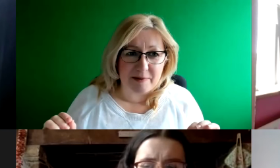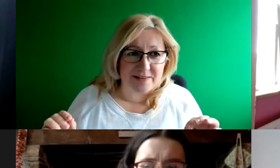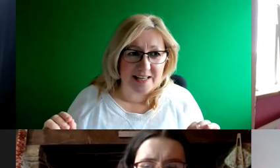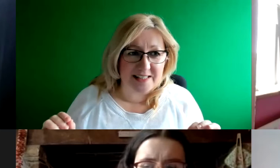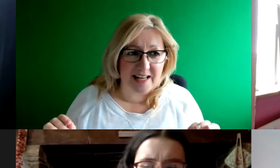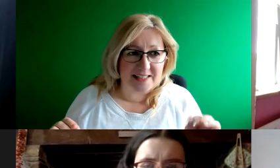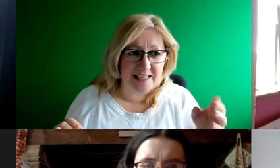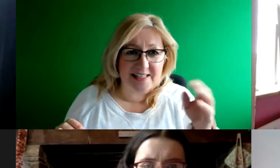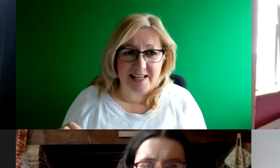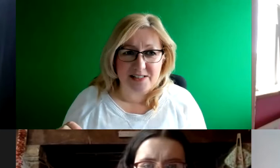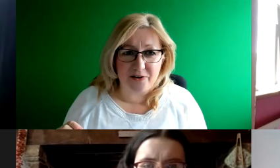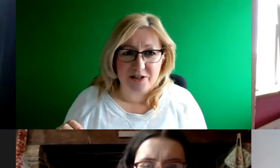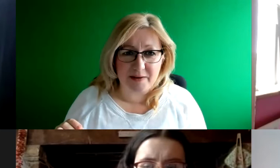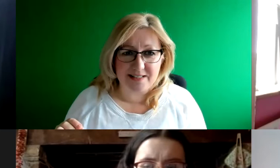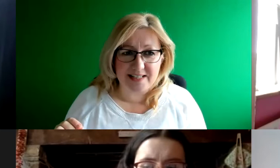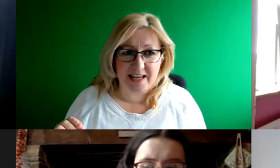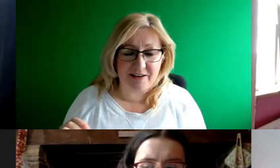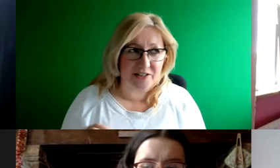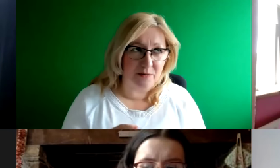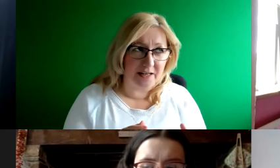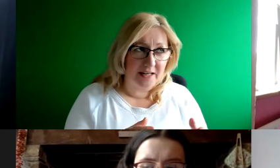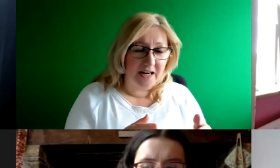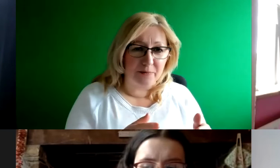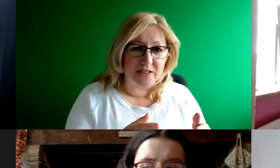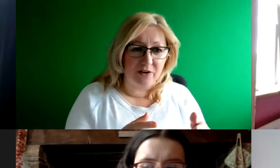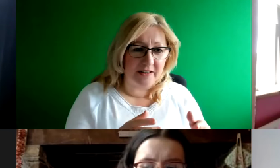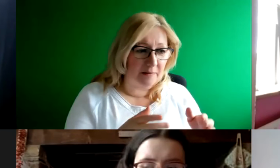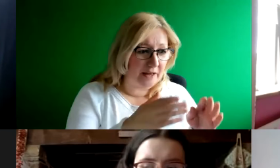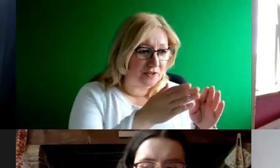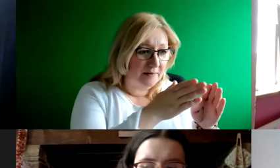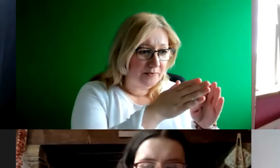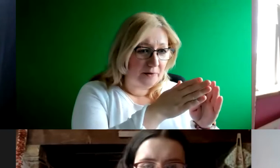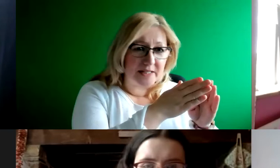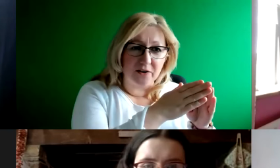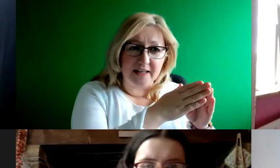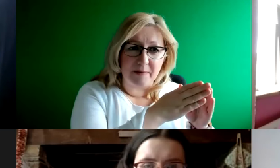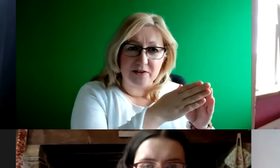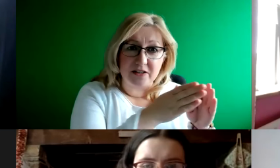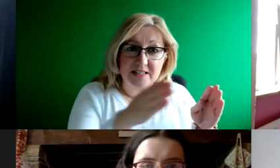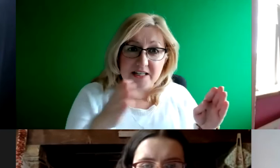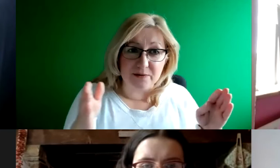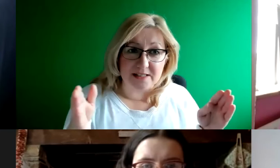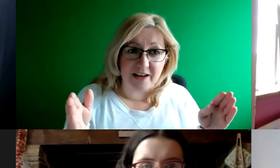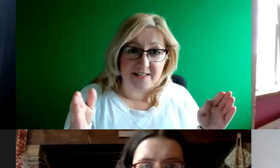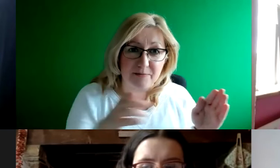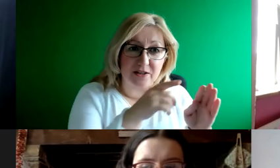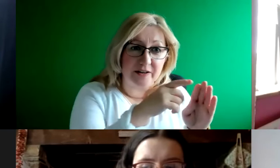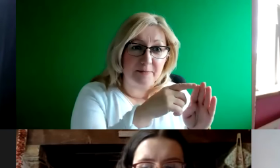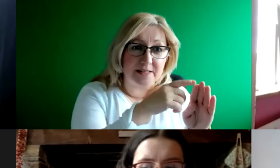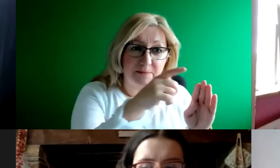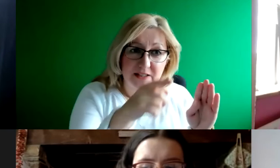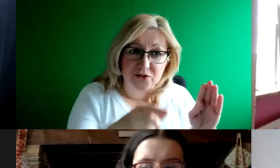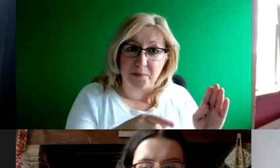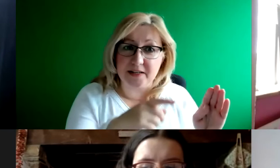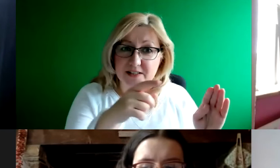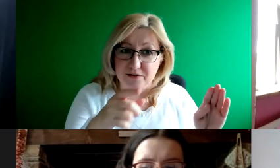thinking about things that Alissa has talked about today around, you know, well, are we talking about Are we talking about a continuous event? Are we talking